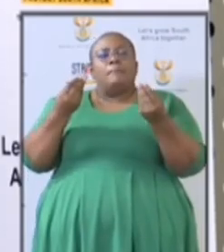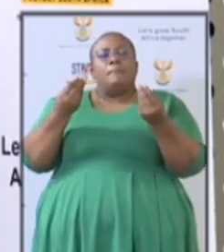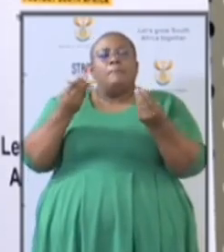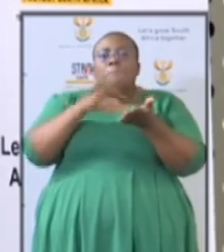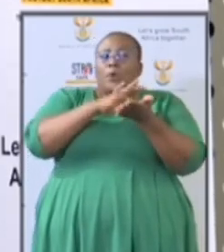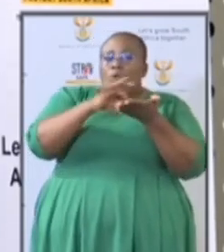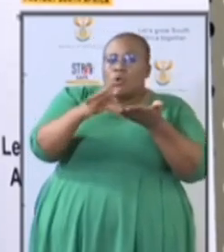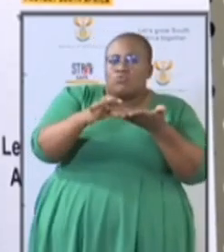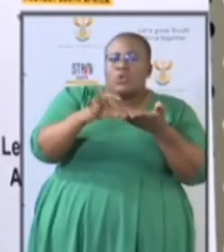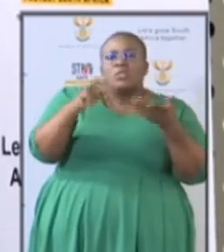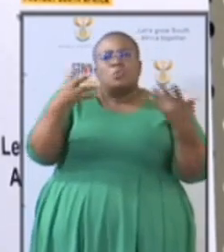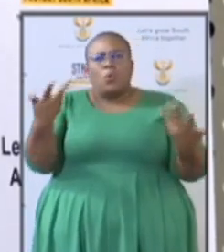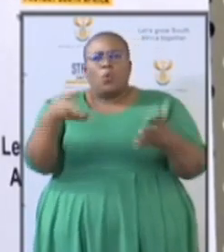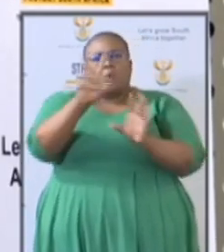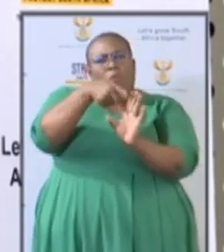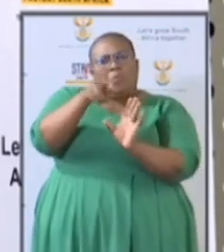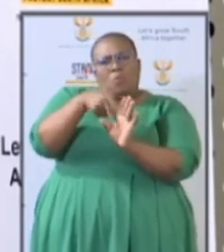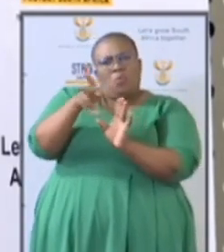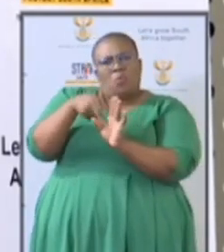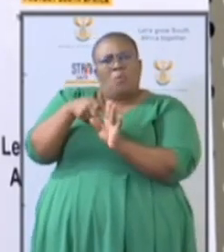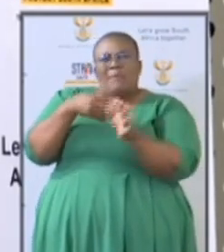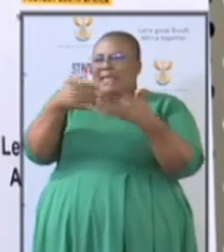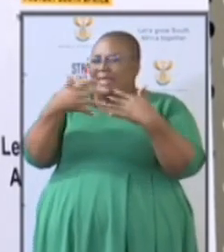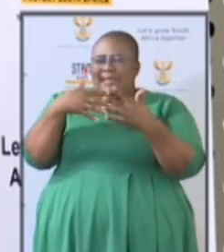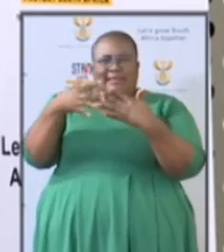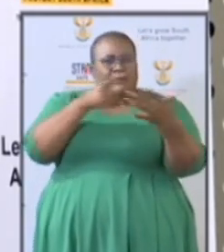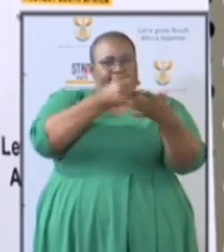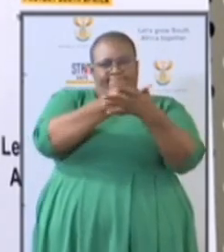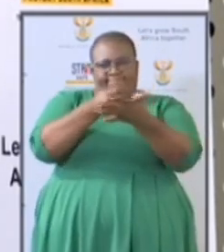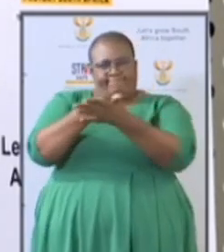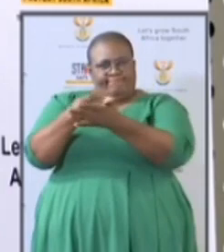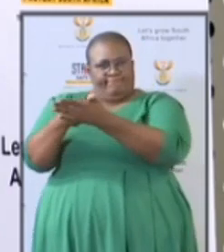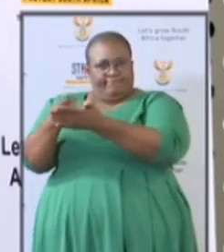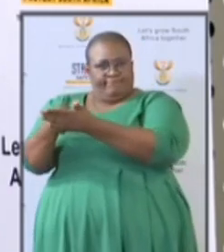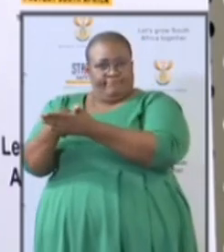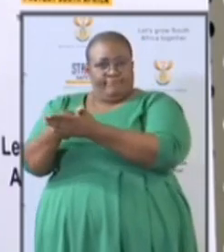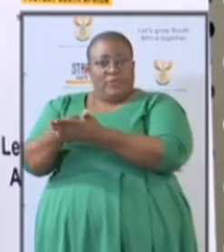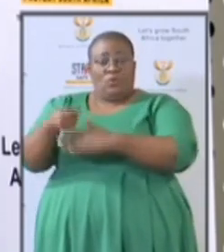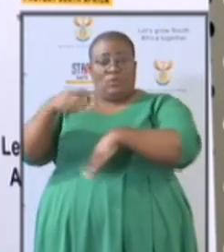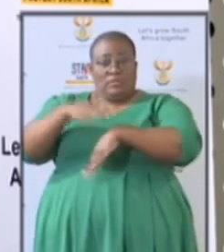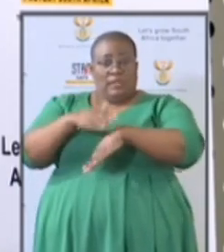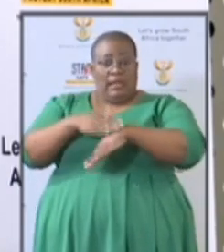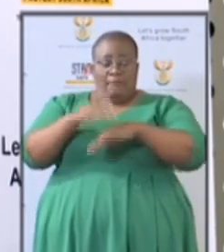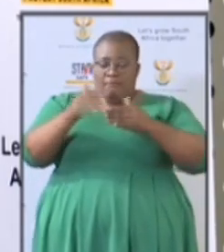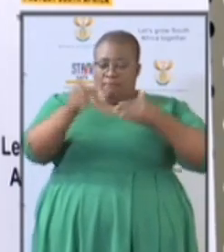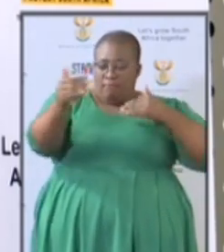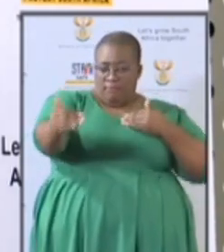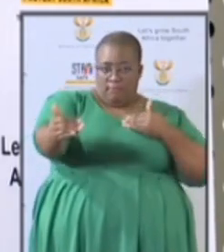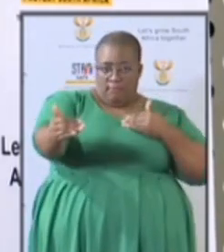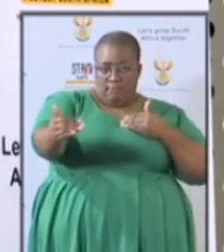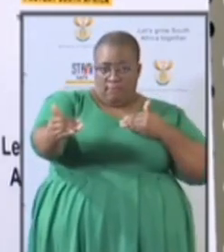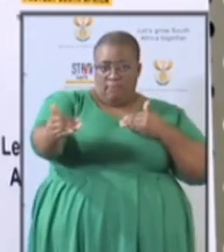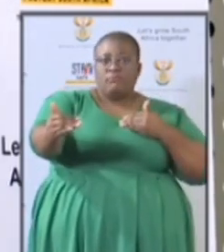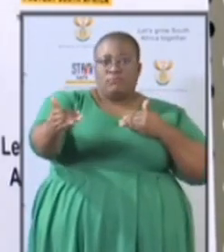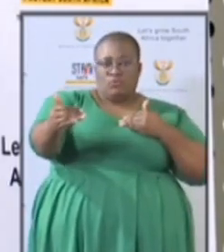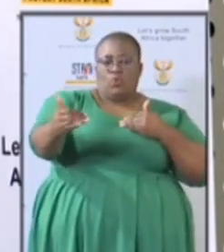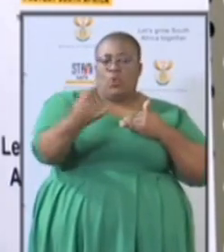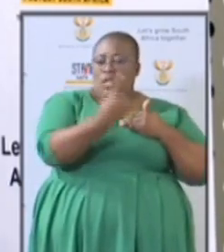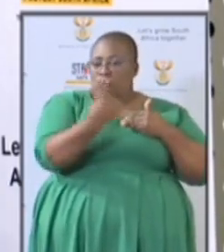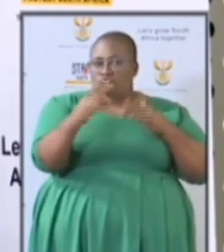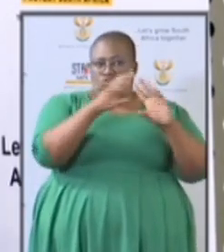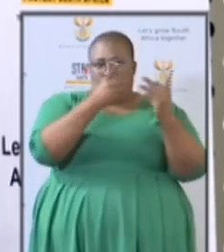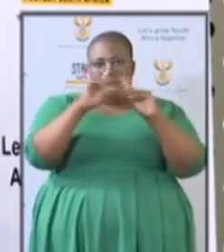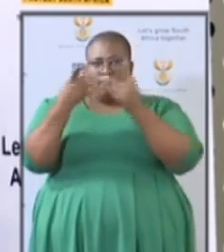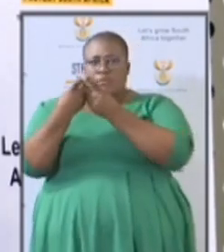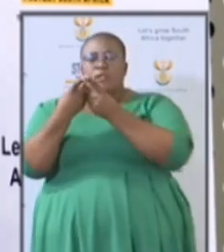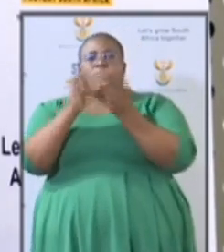or participated in any procurement during this period of the national state of disaster. And that is the first